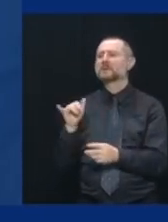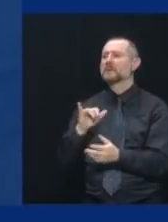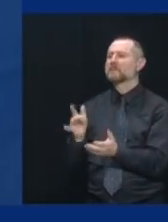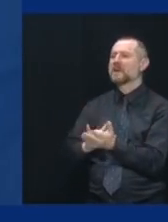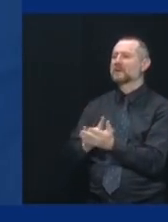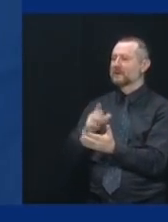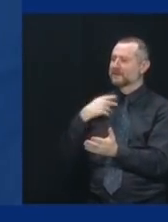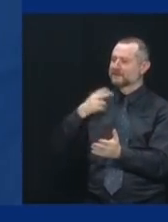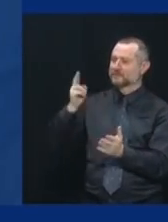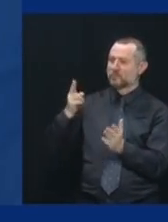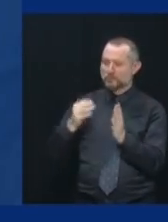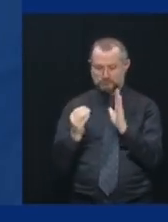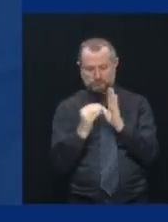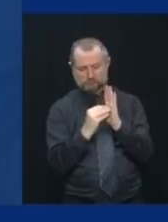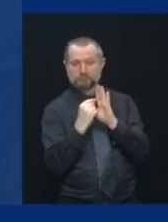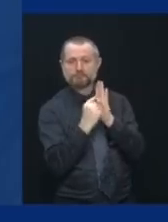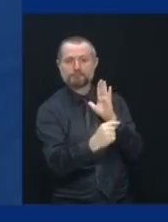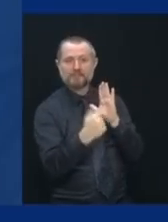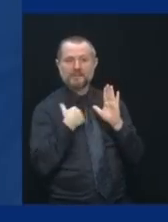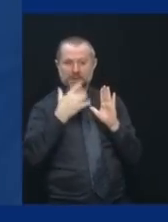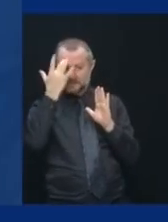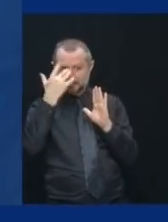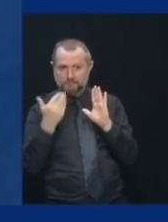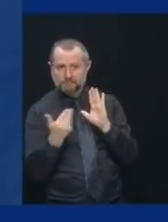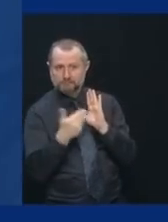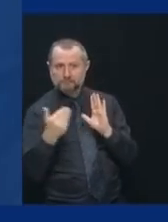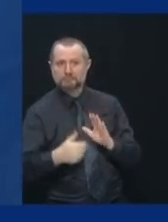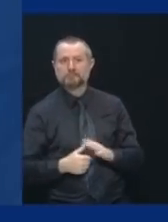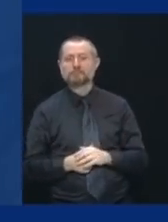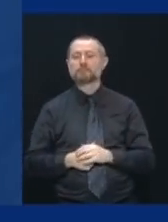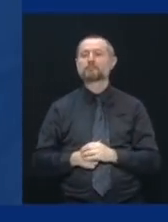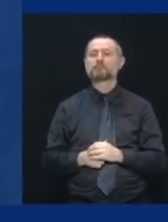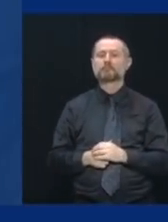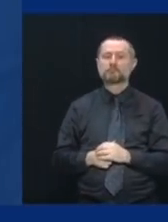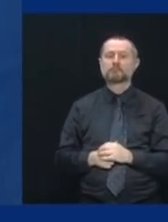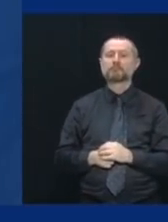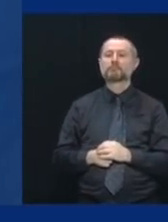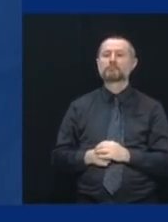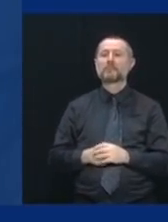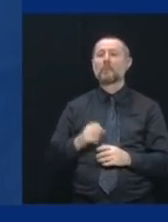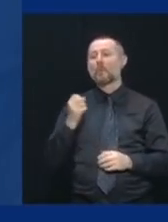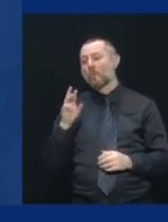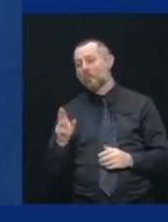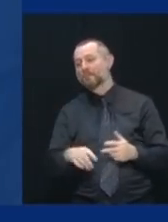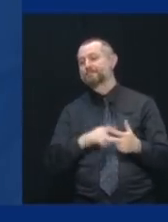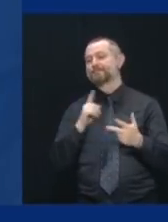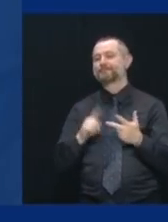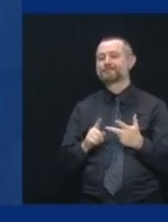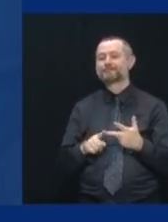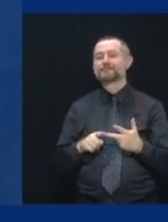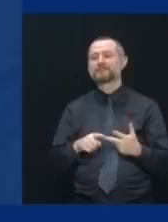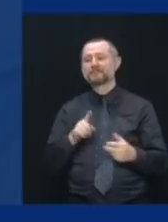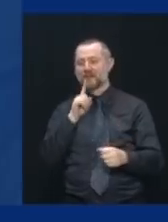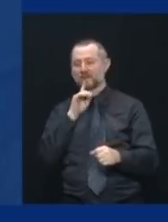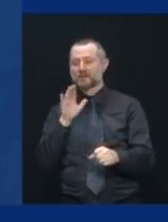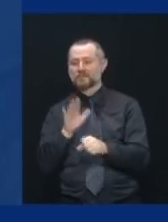that they have this comorbidity, or they now sign a certification when they get